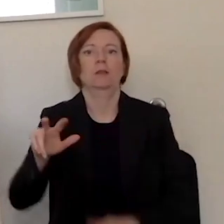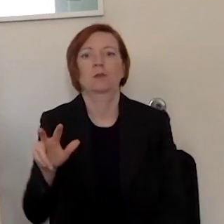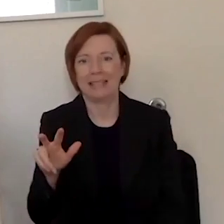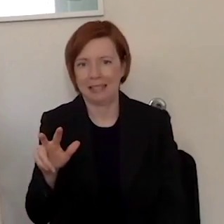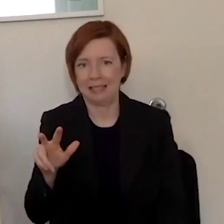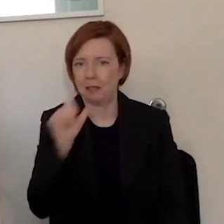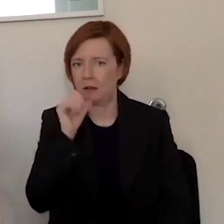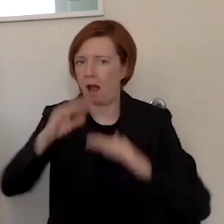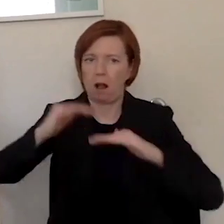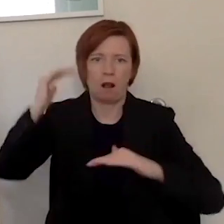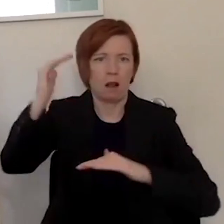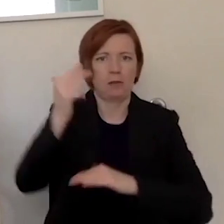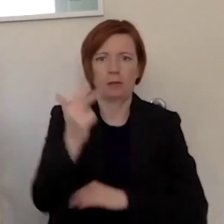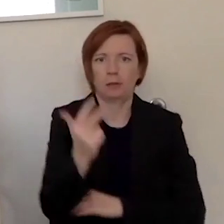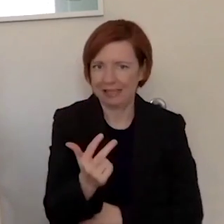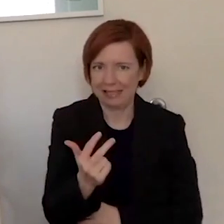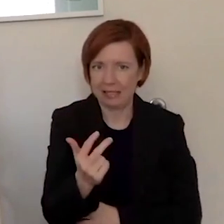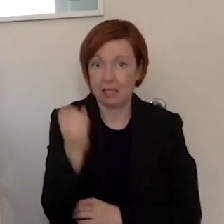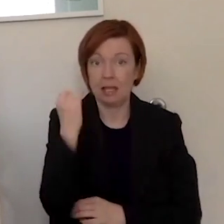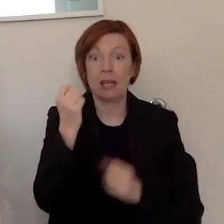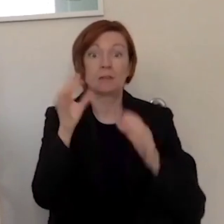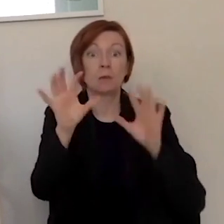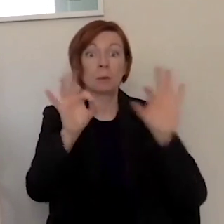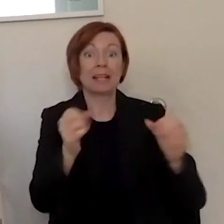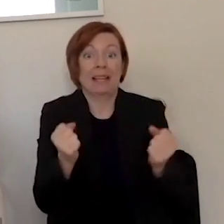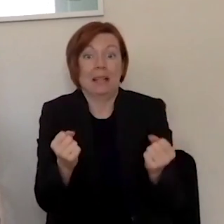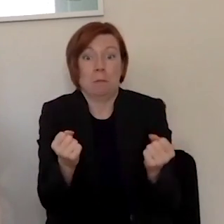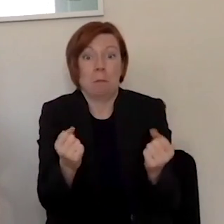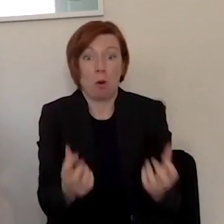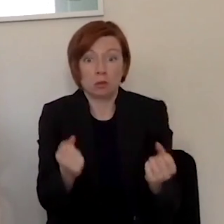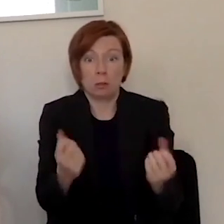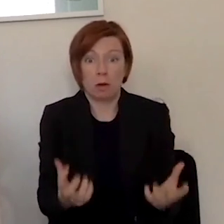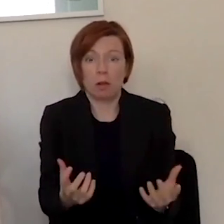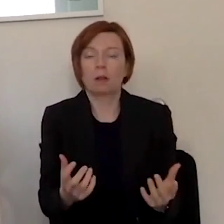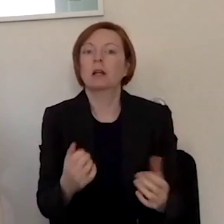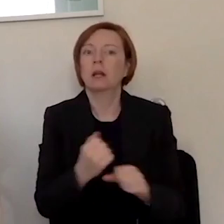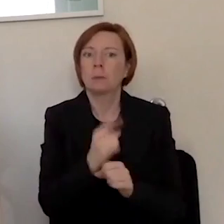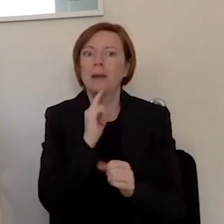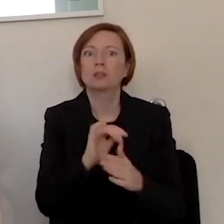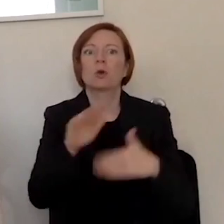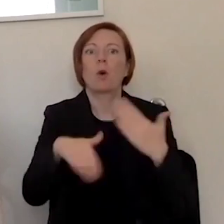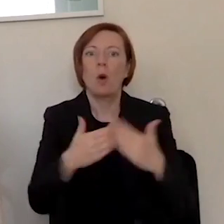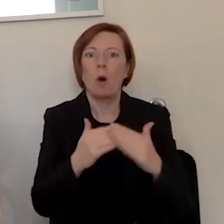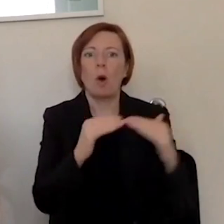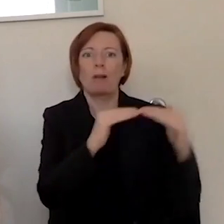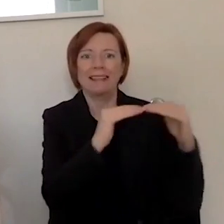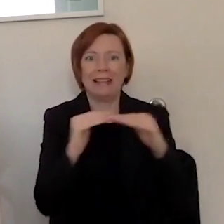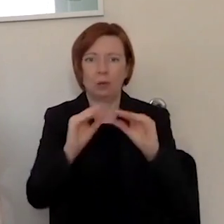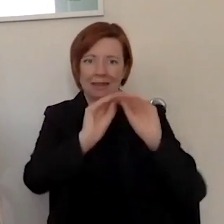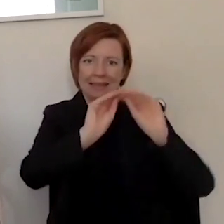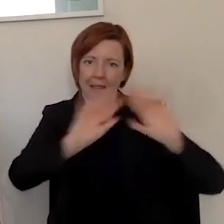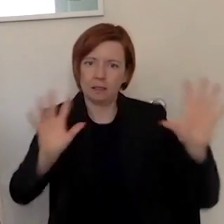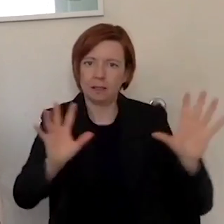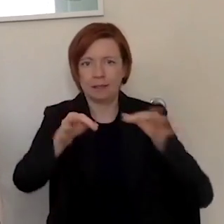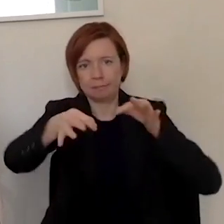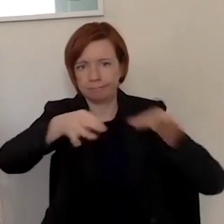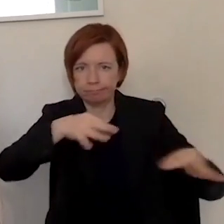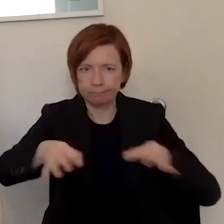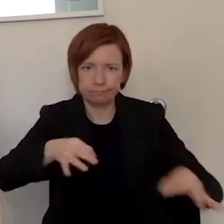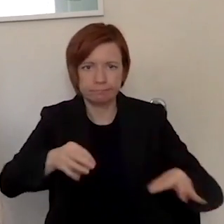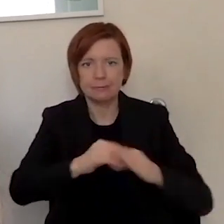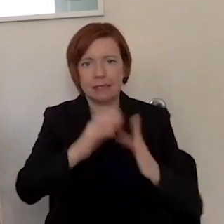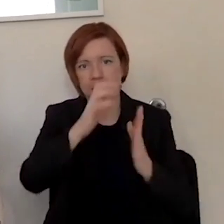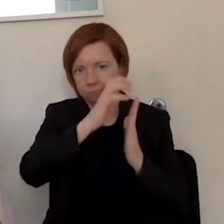3. And if you are picking multiple ones, you want to make sure that all of them are equally clearly addressed